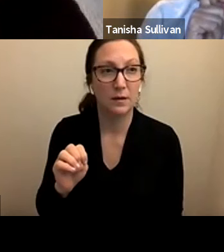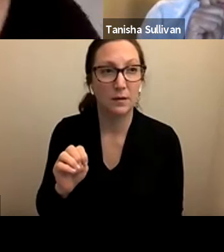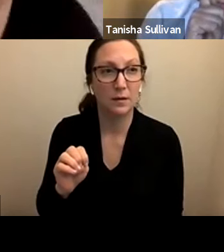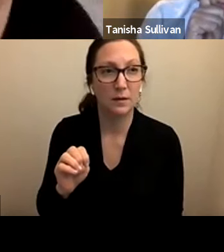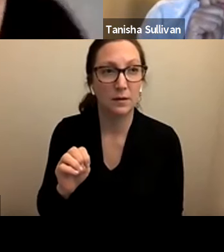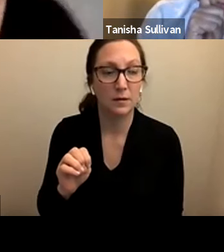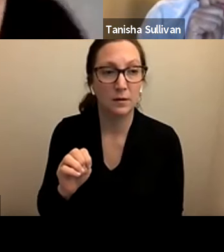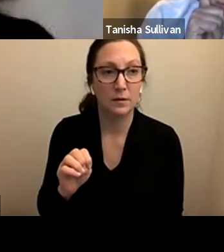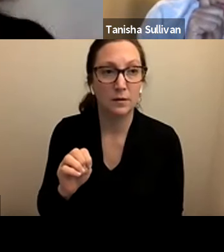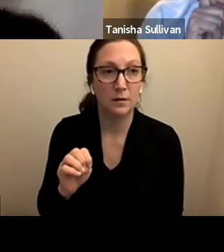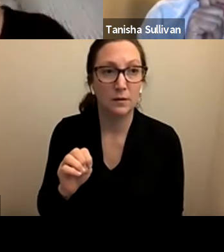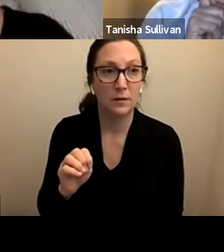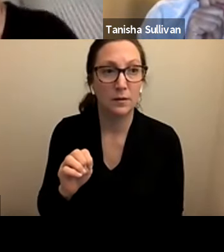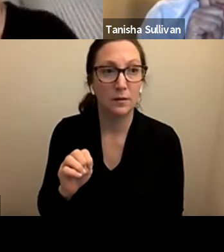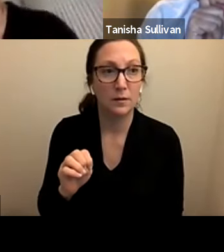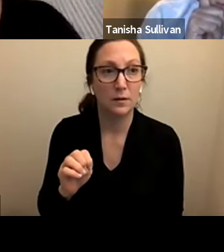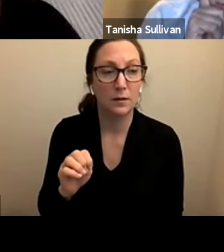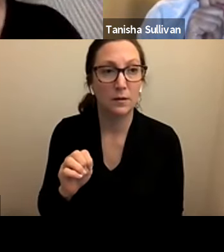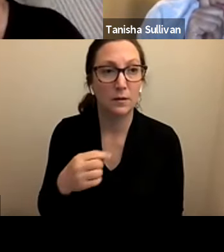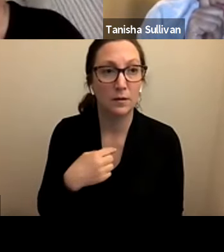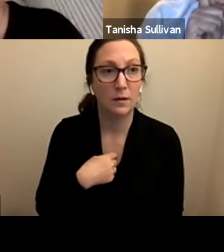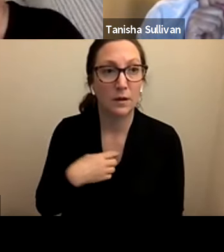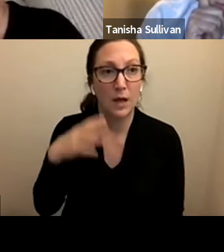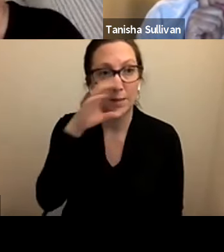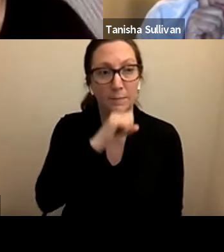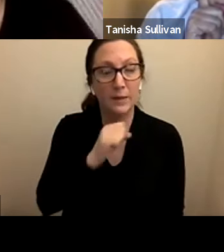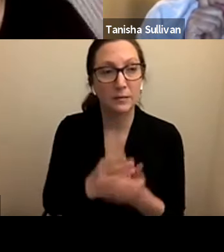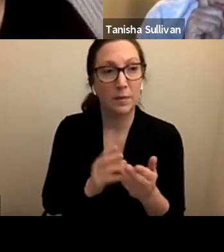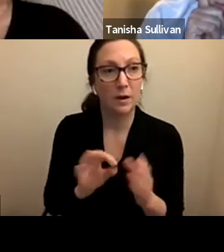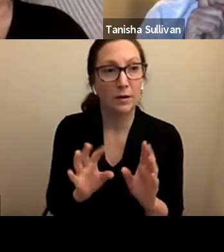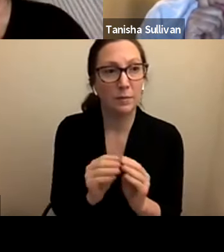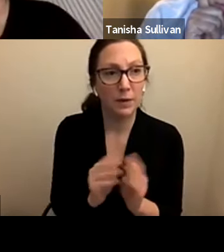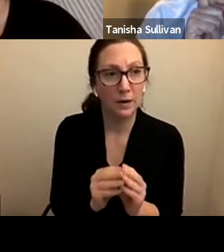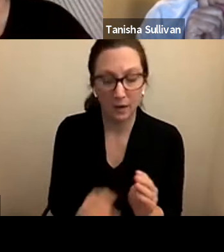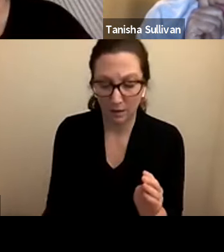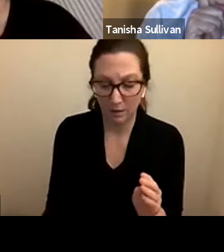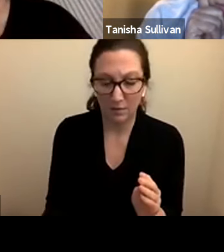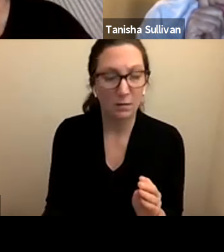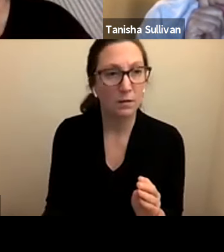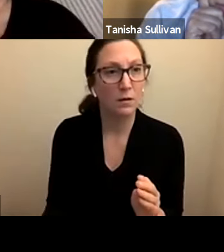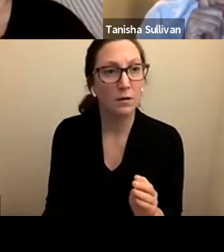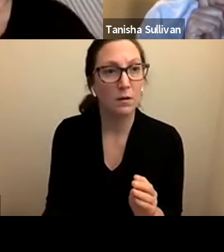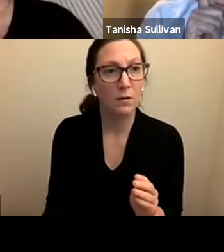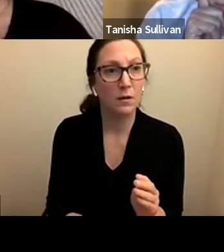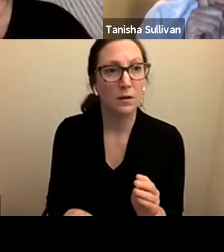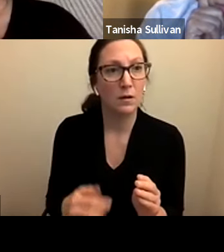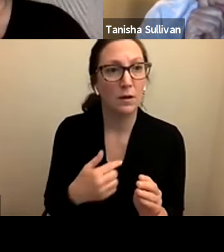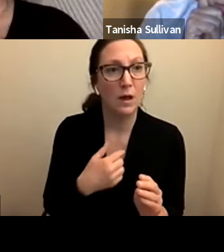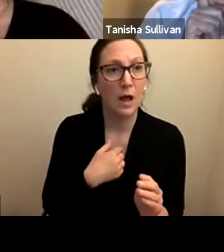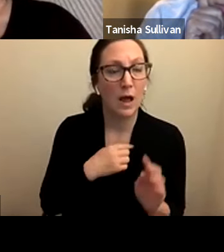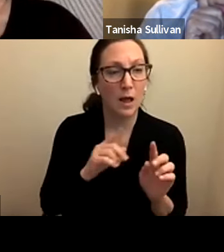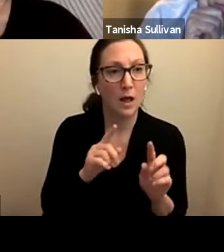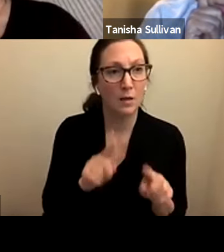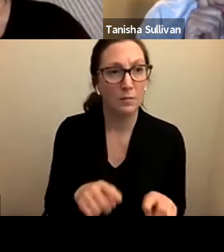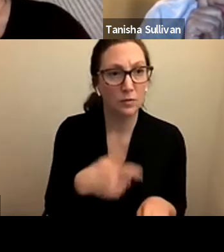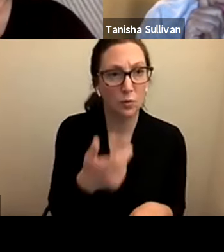I just realized, because I missed the part of the meeting last time, and I went to watch it on the BPS website,